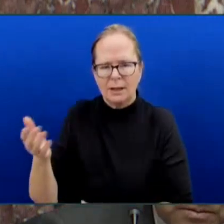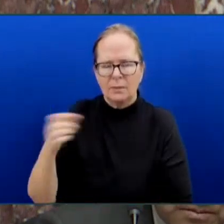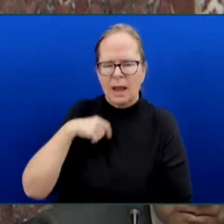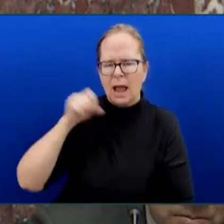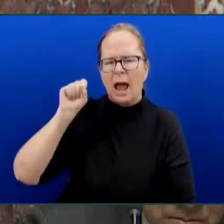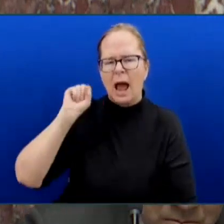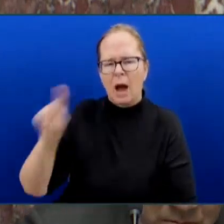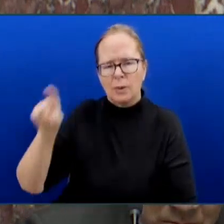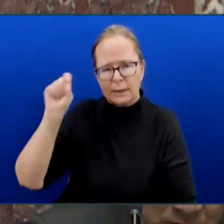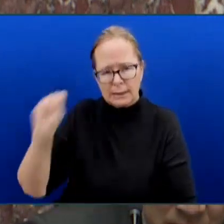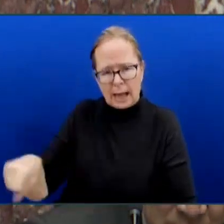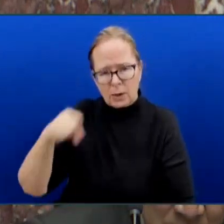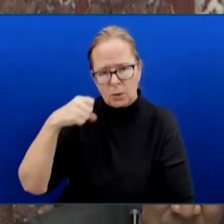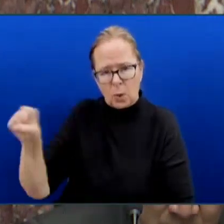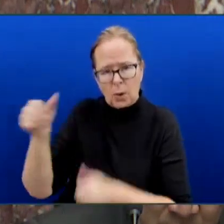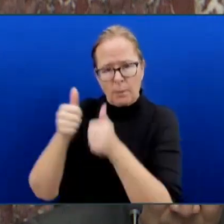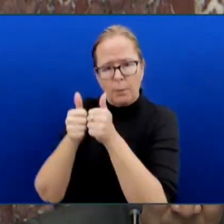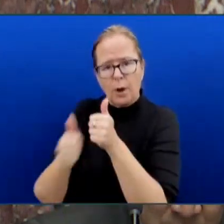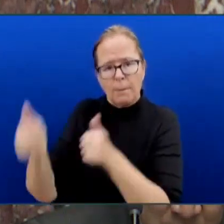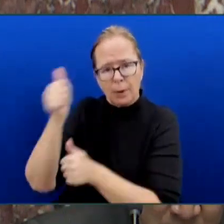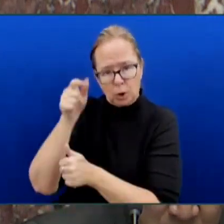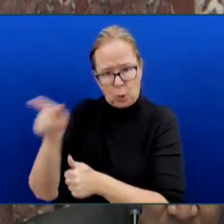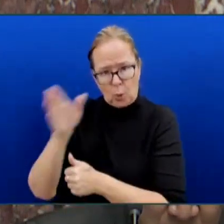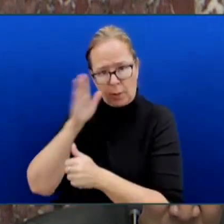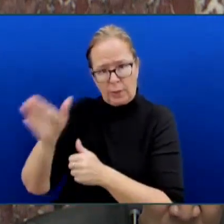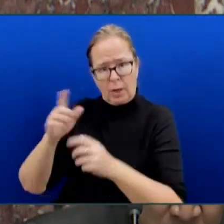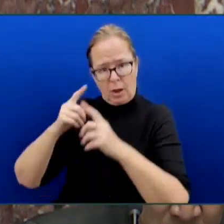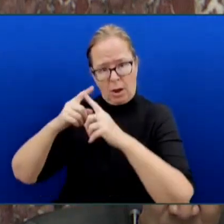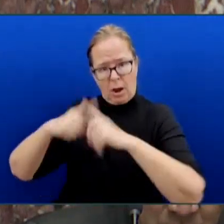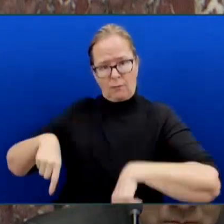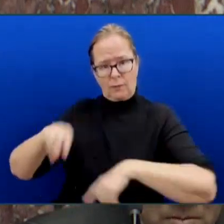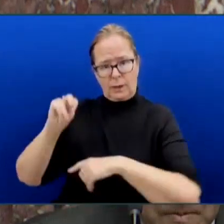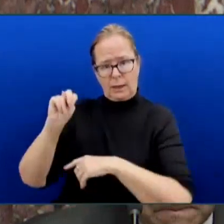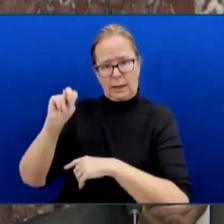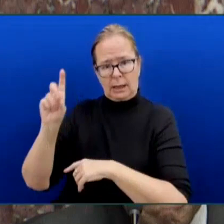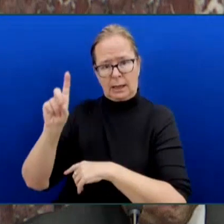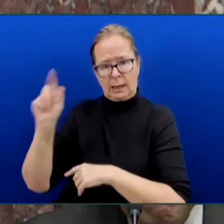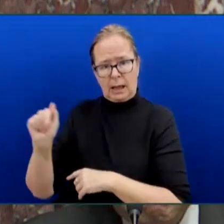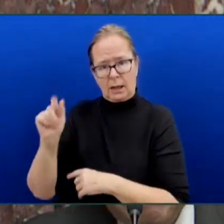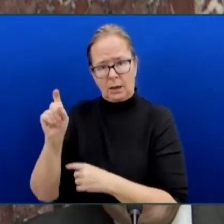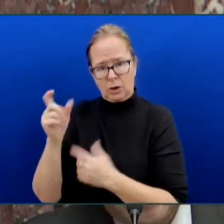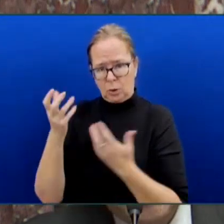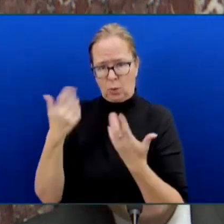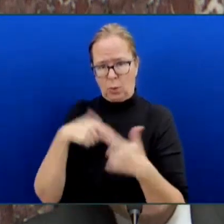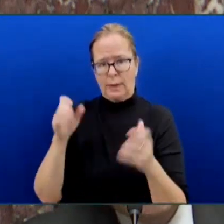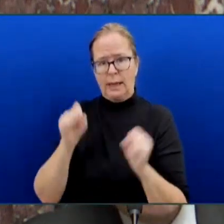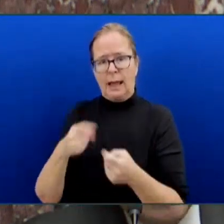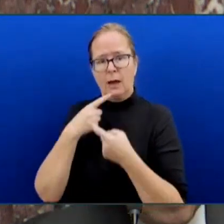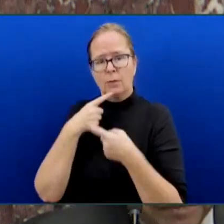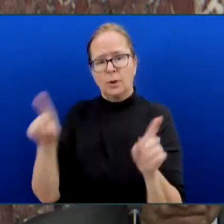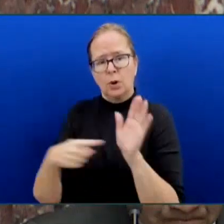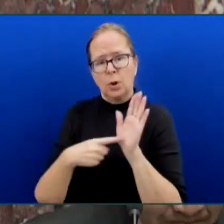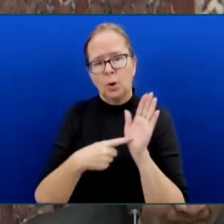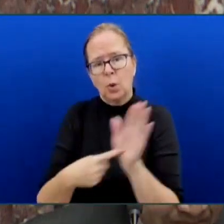agreement so that British Columbians can understand exactly what this government based this legislation on? Hear,